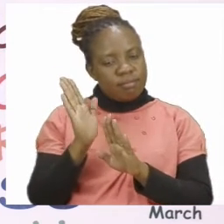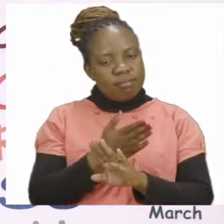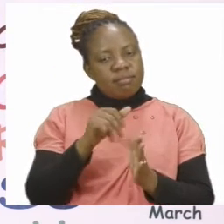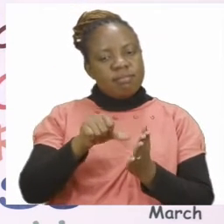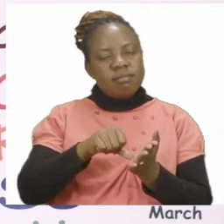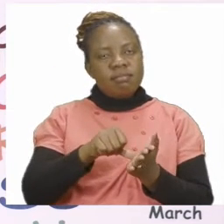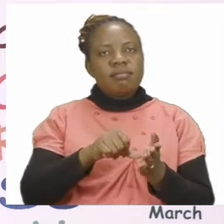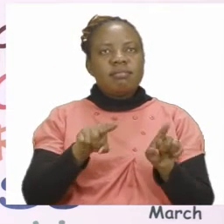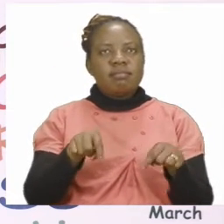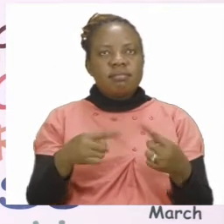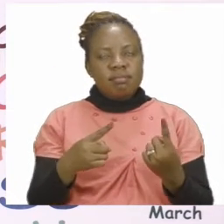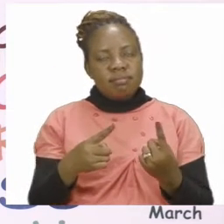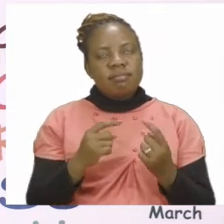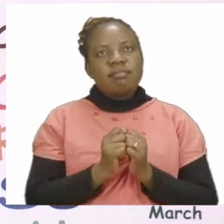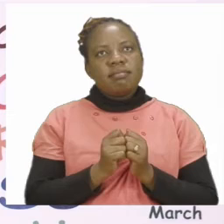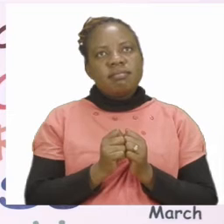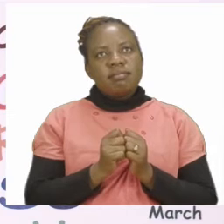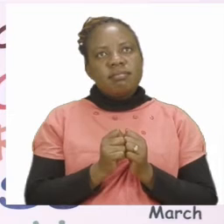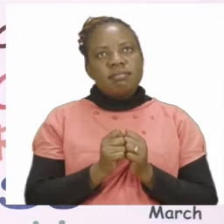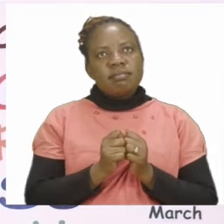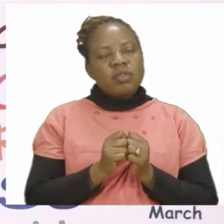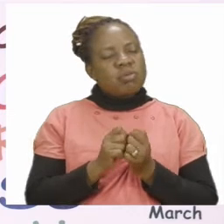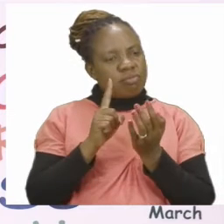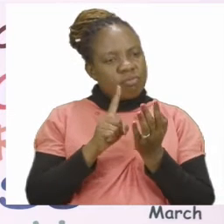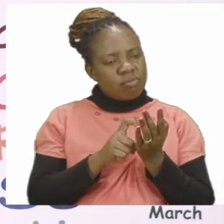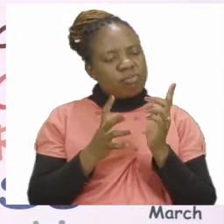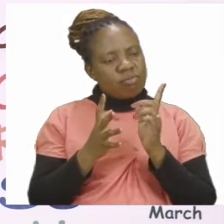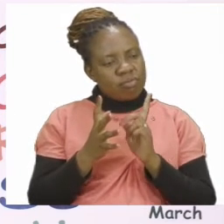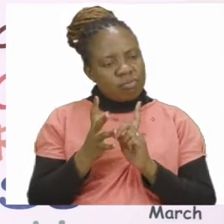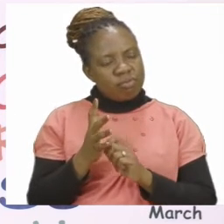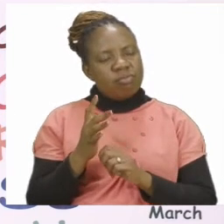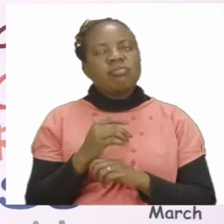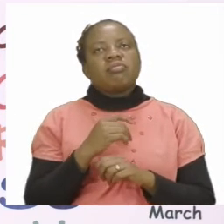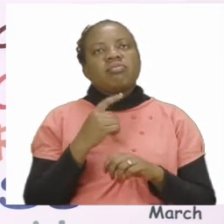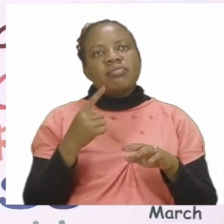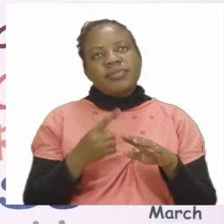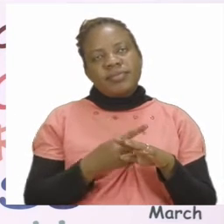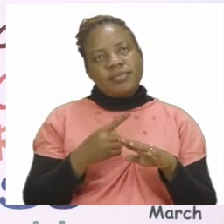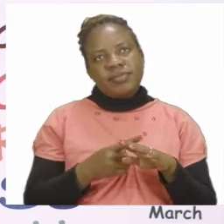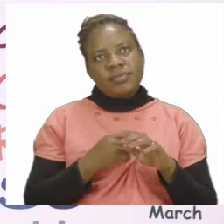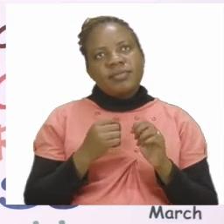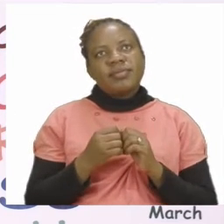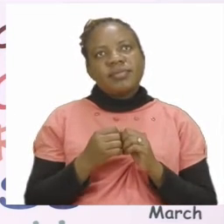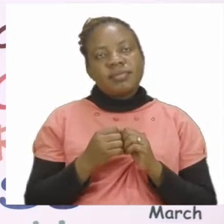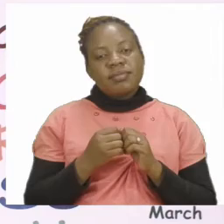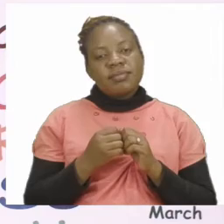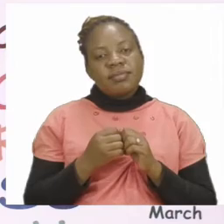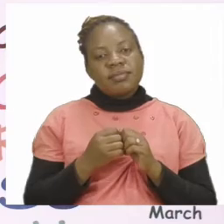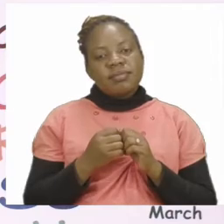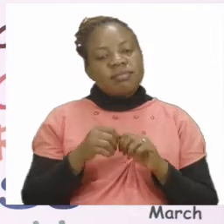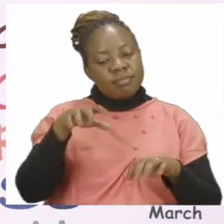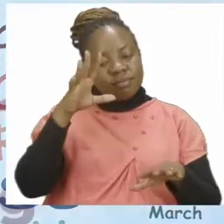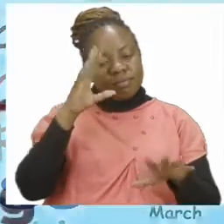make sure you use enough. Now let's quickly see what we are going to learn